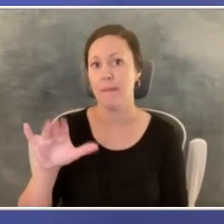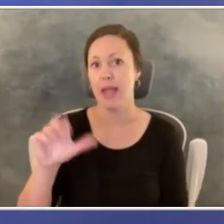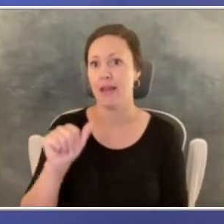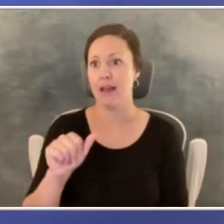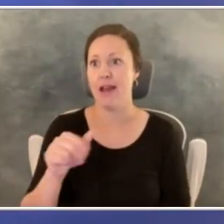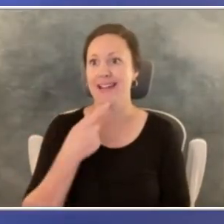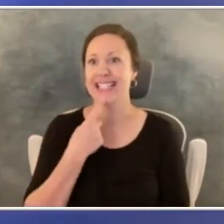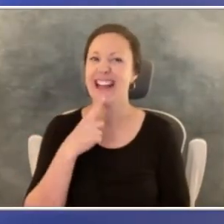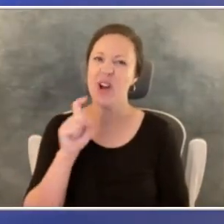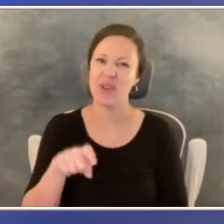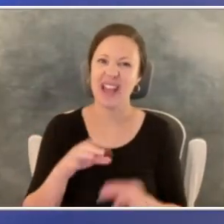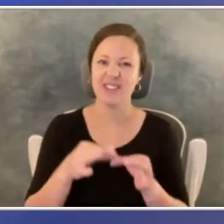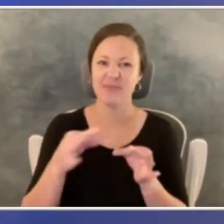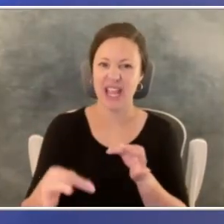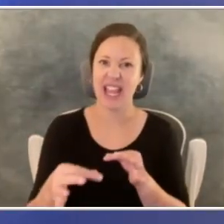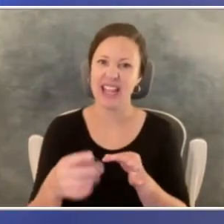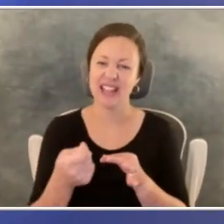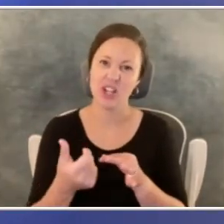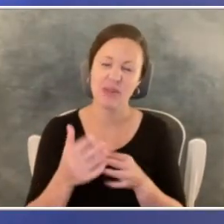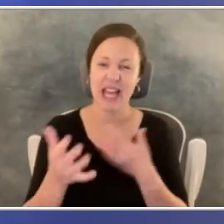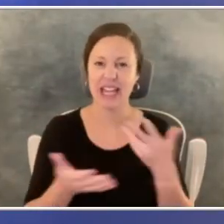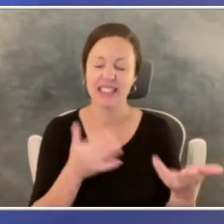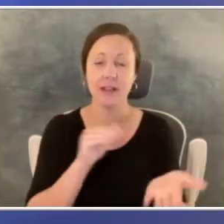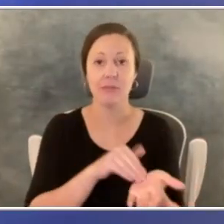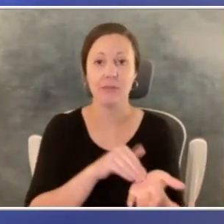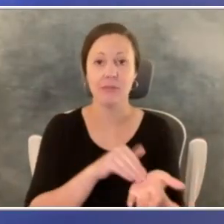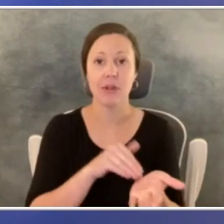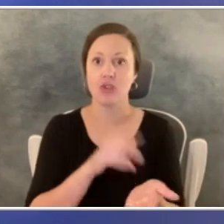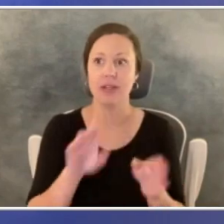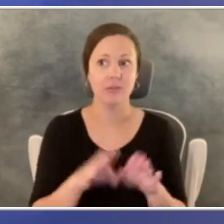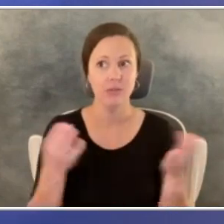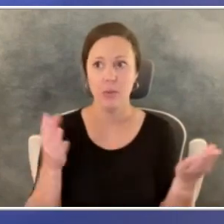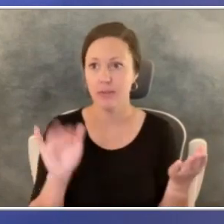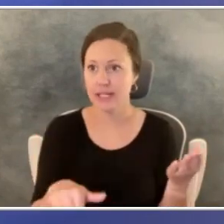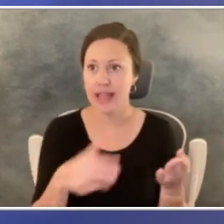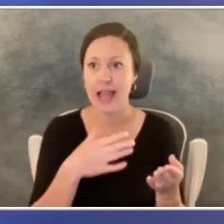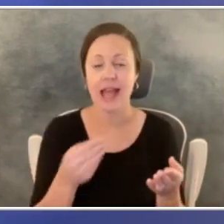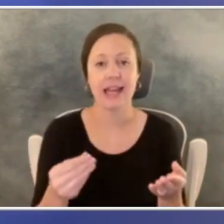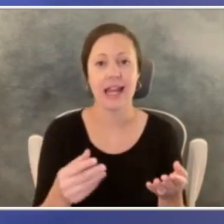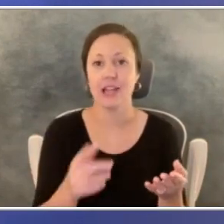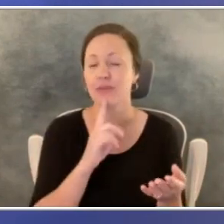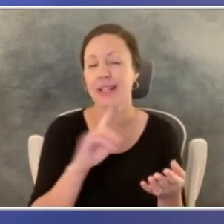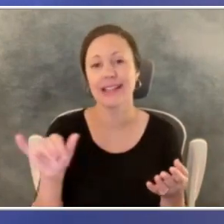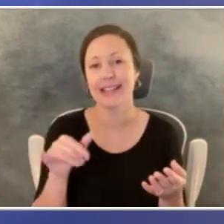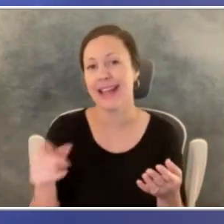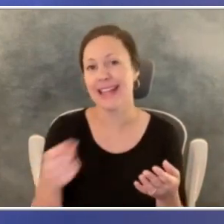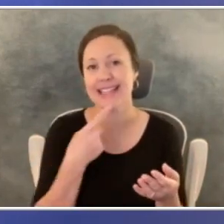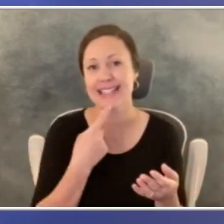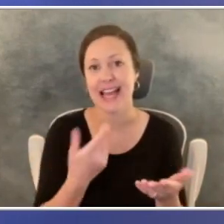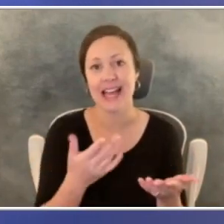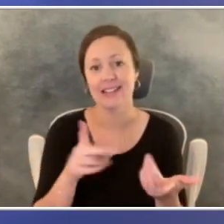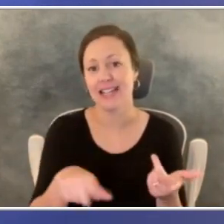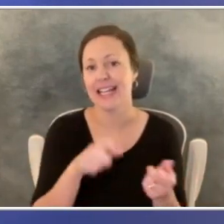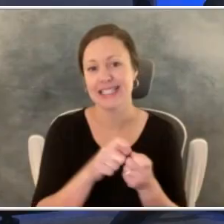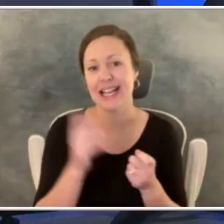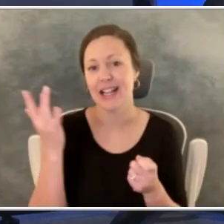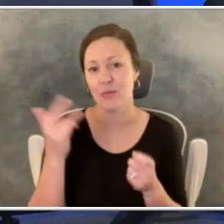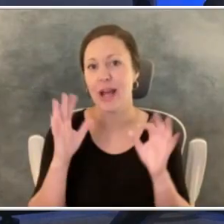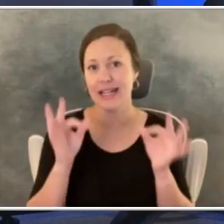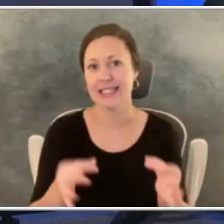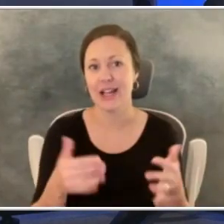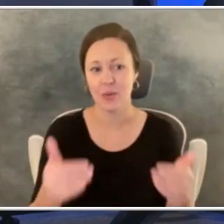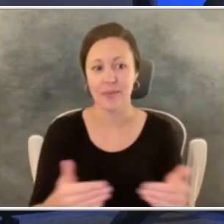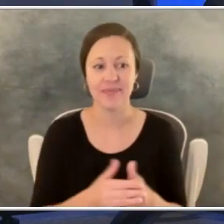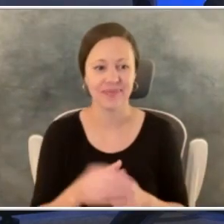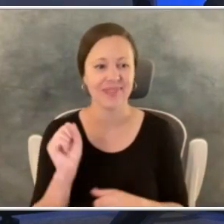to go on this trip. He was very open to that. So just like he said here, is exactly why we decided to go. Yeah, you said he was very matter of fact